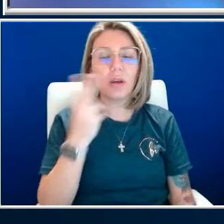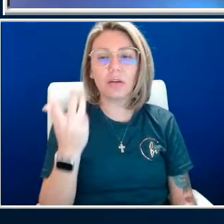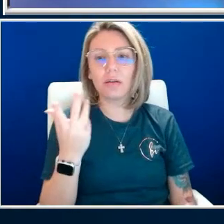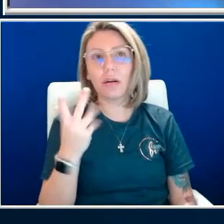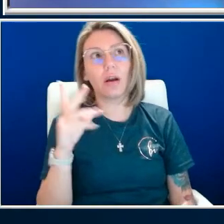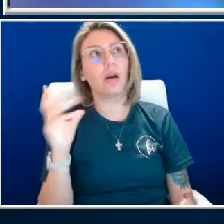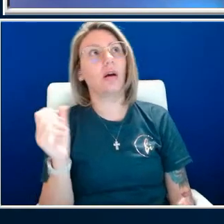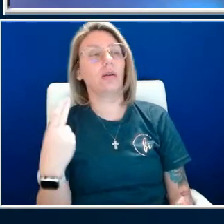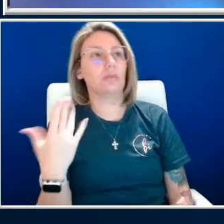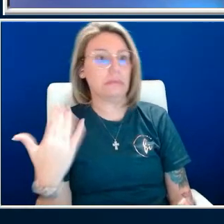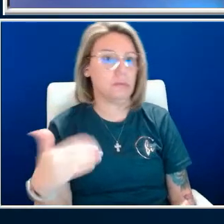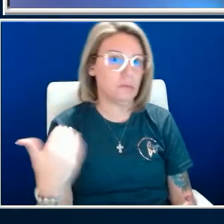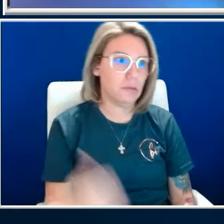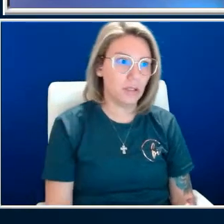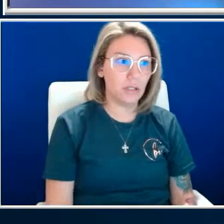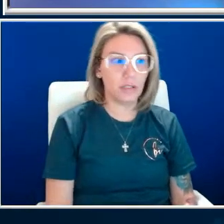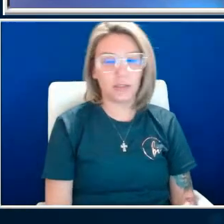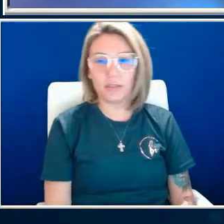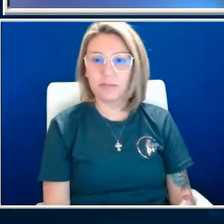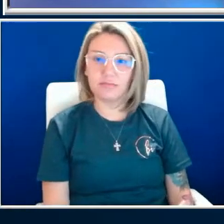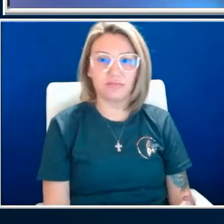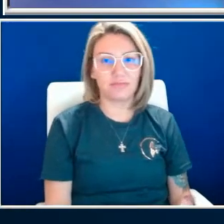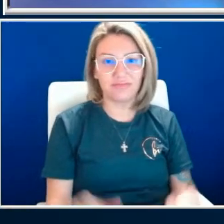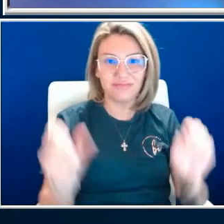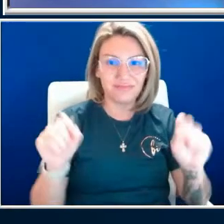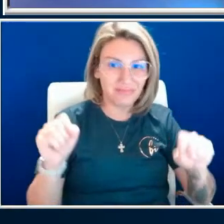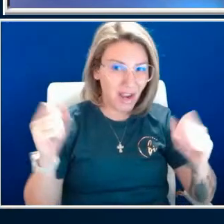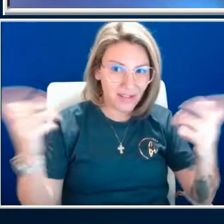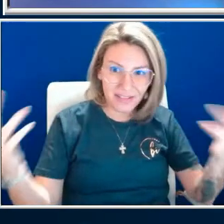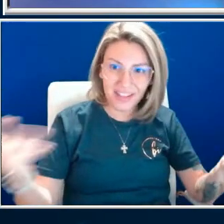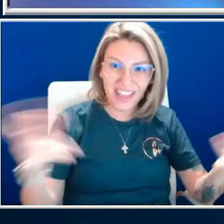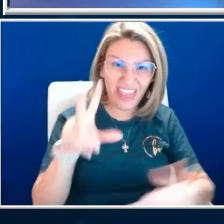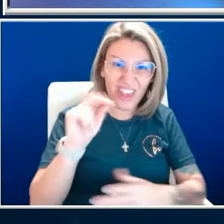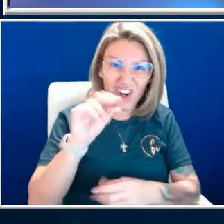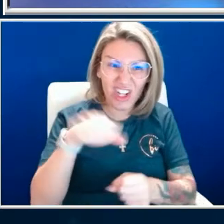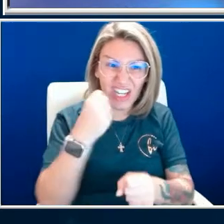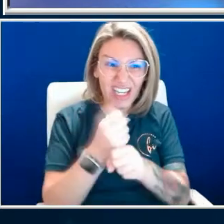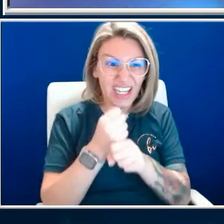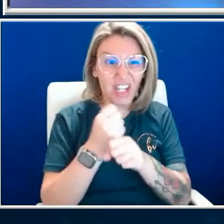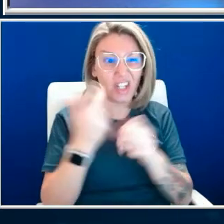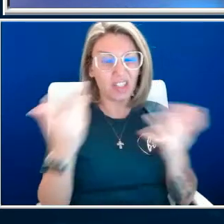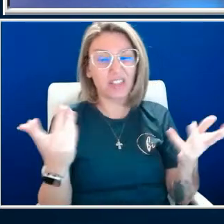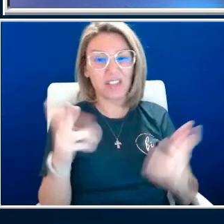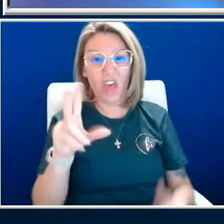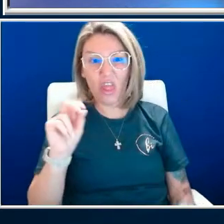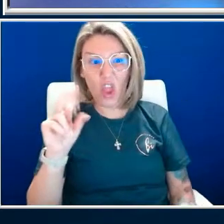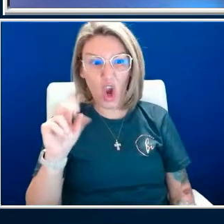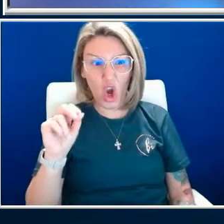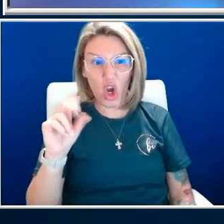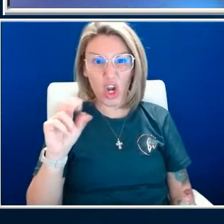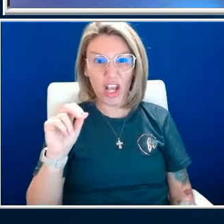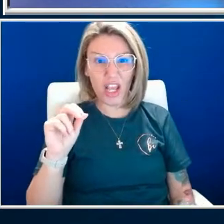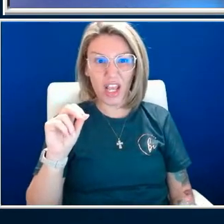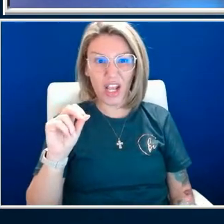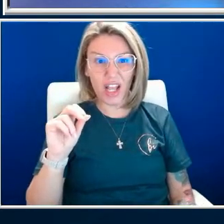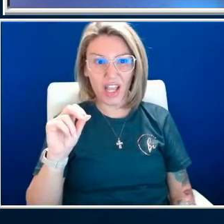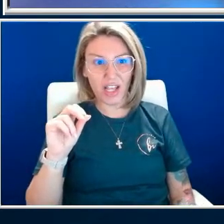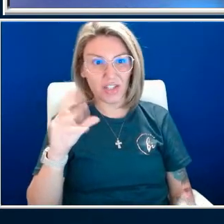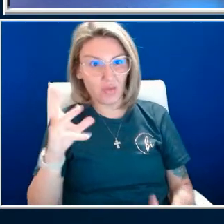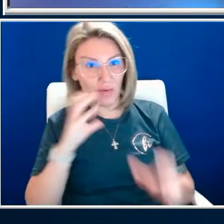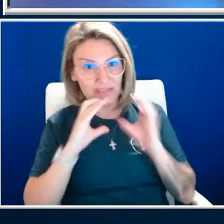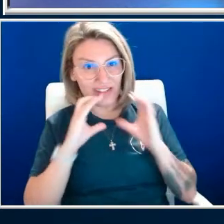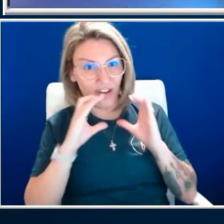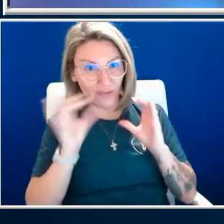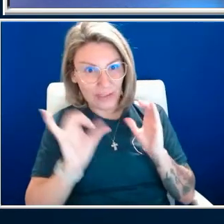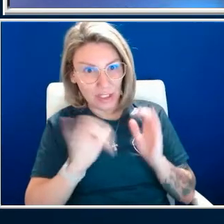geez. Probably decades. 30 years. Probably 30 years. So what was that conversation like when you had